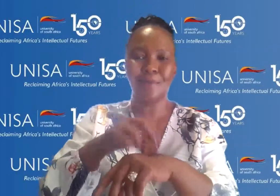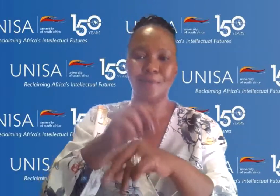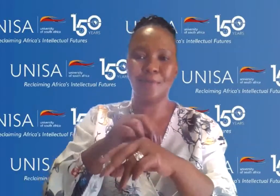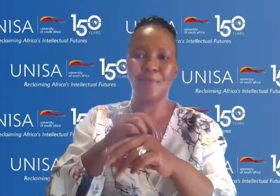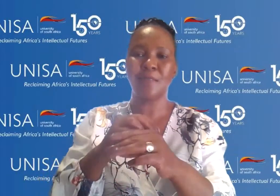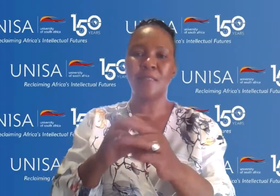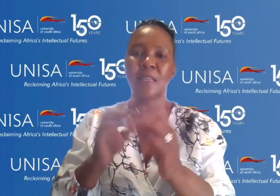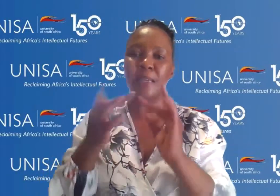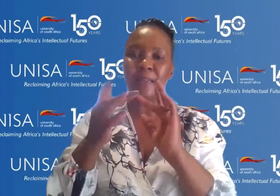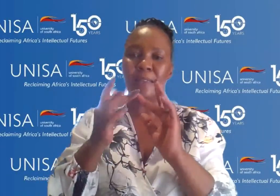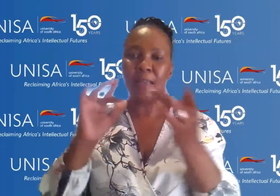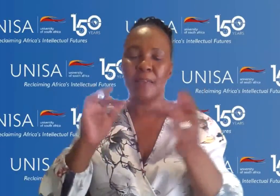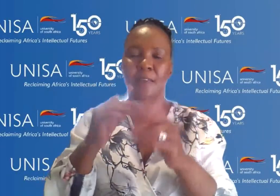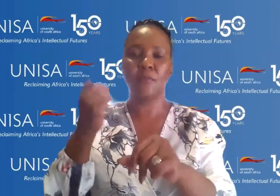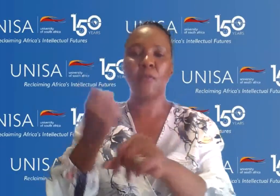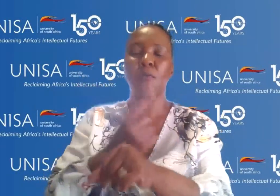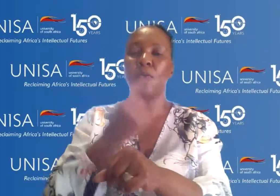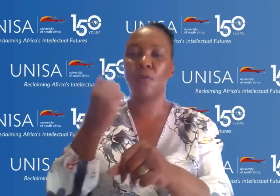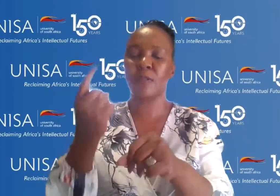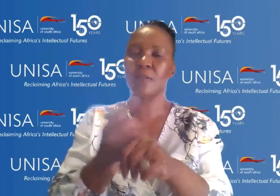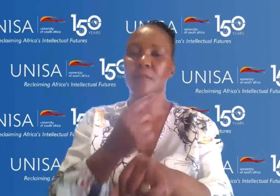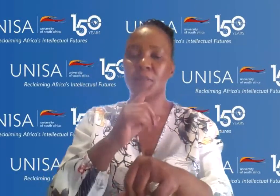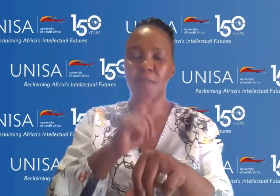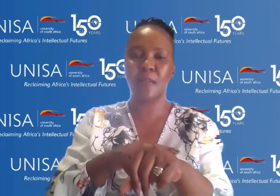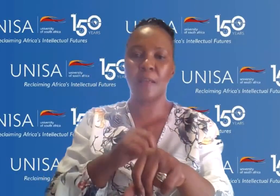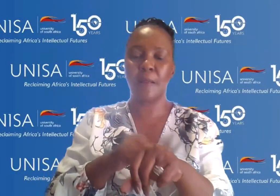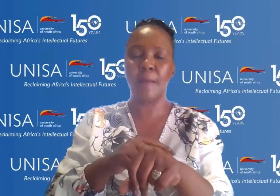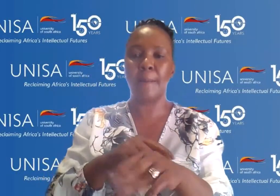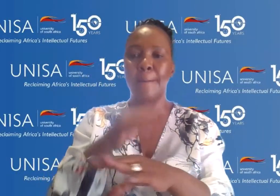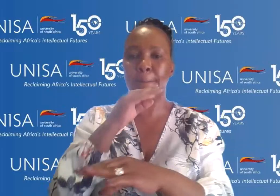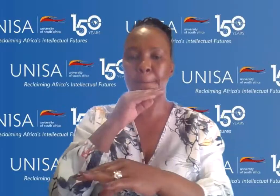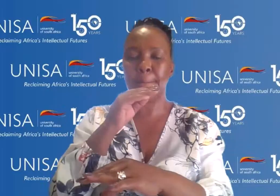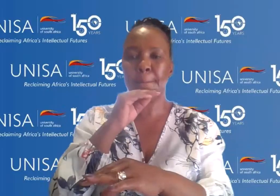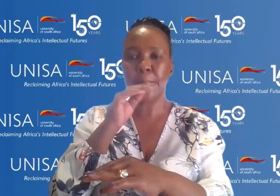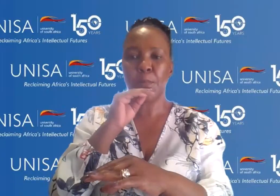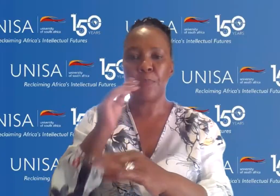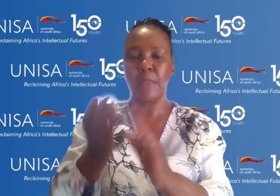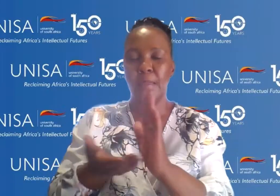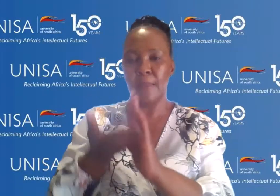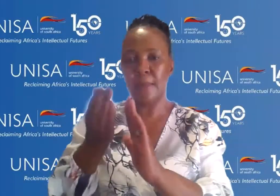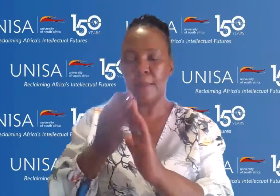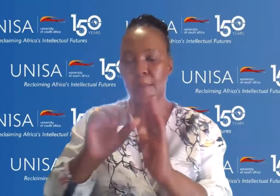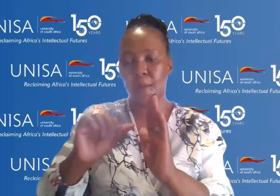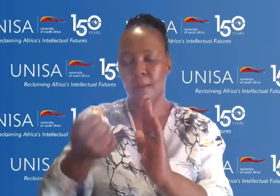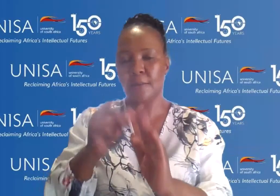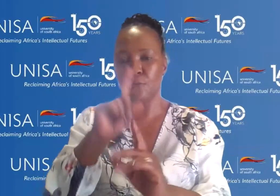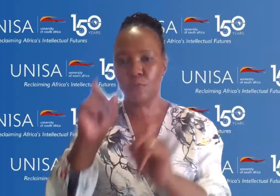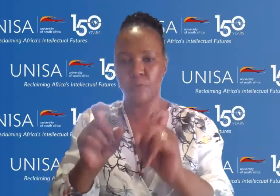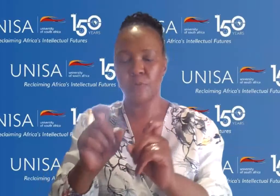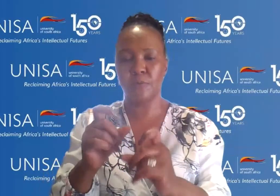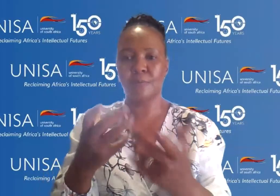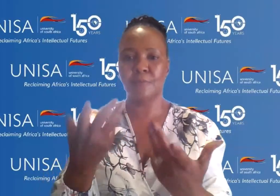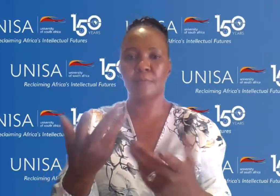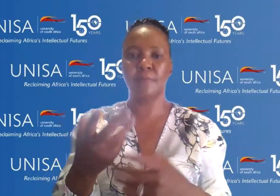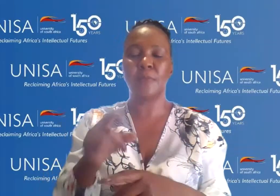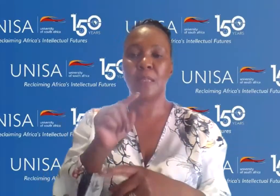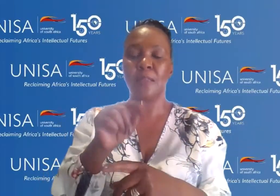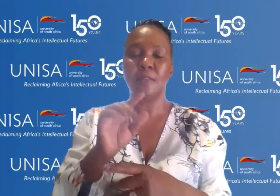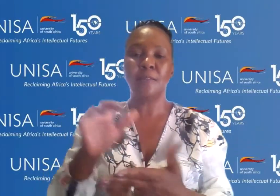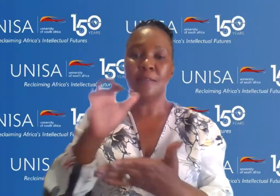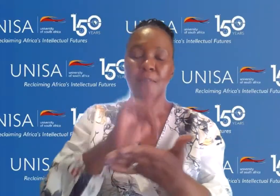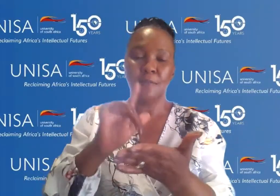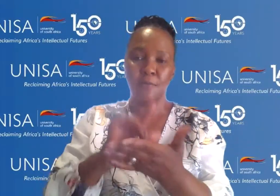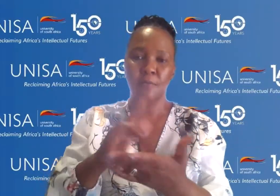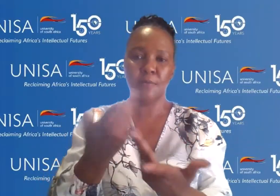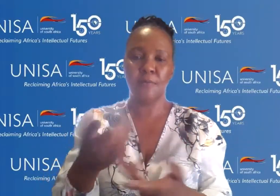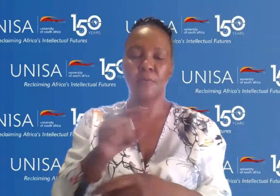that you do online. So you need to obviously load the next questions. So in that situation, you know, especially if you're using